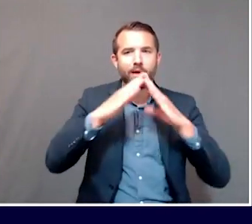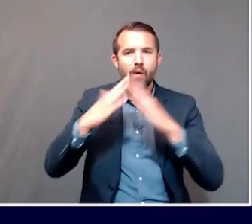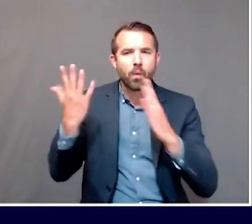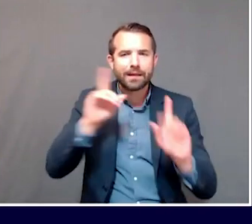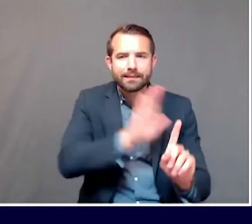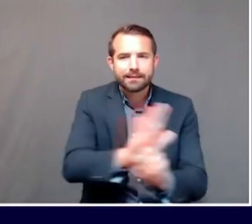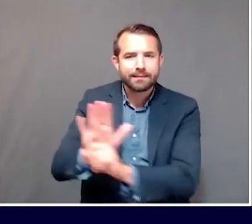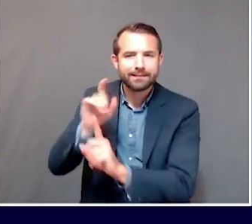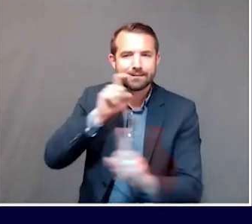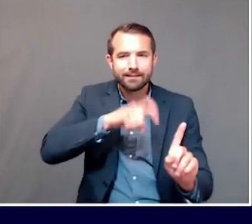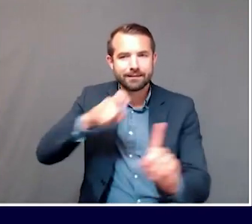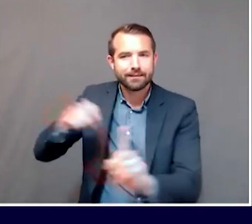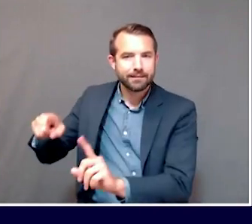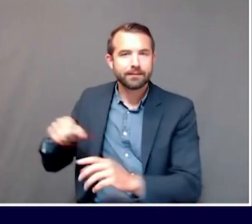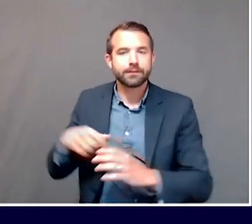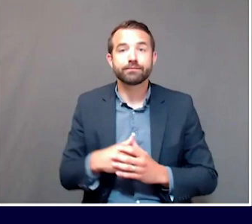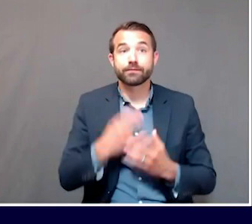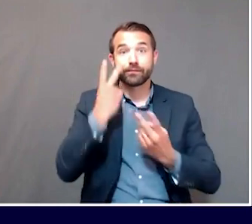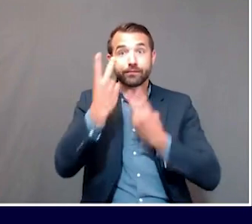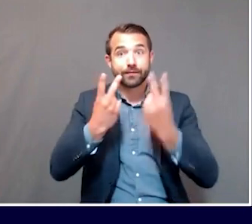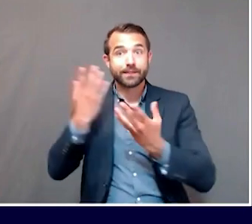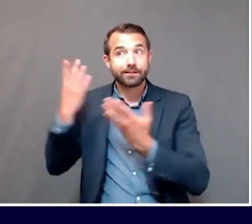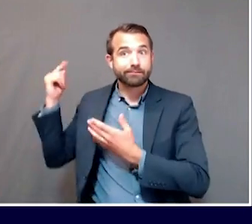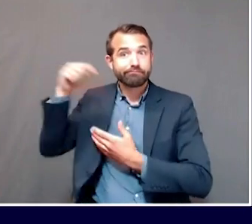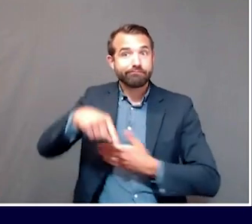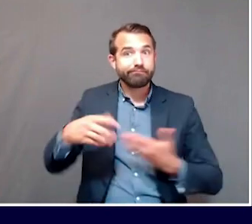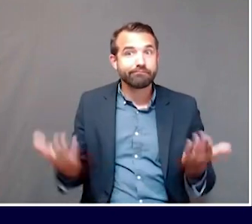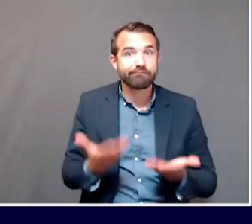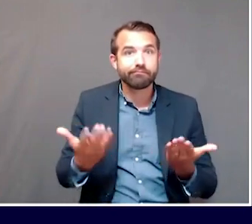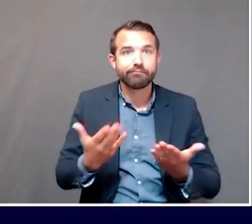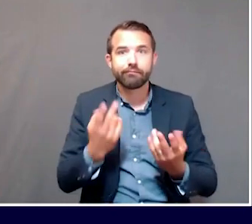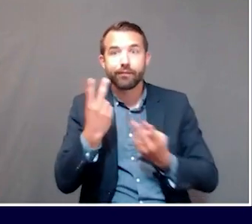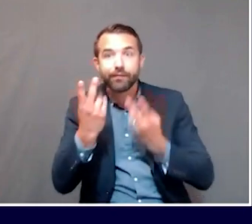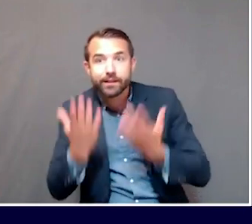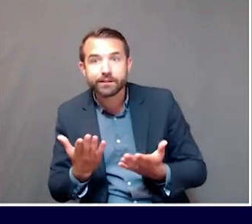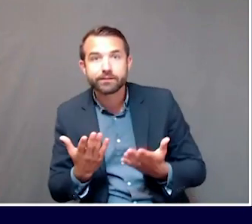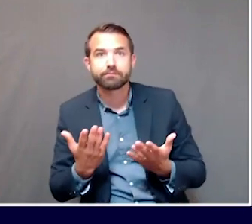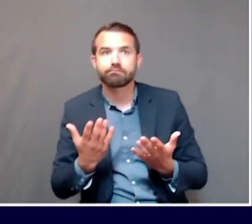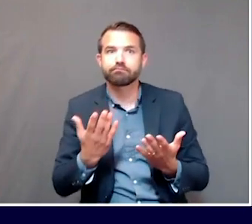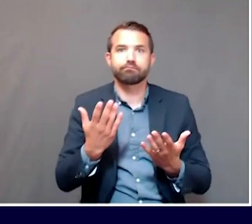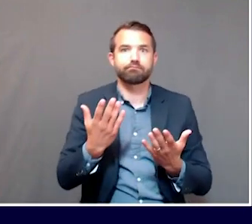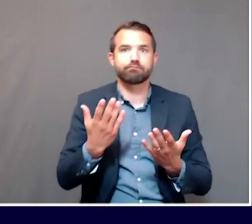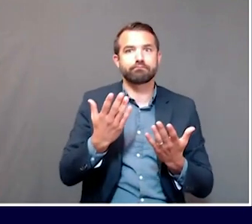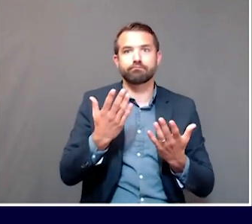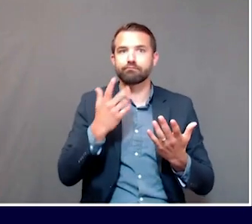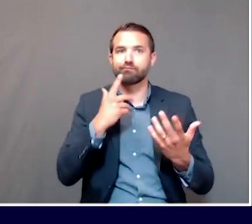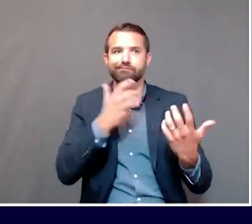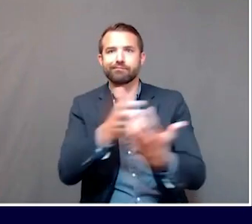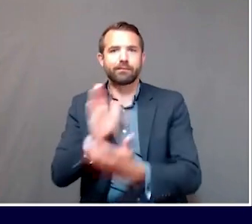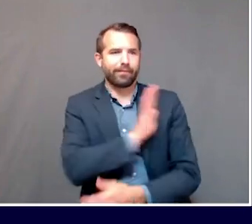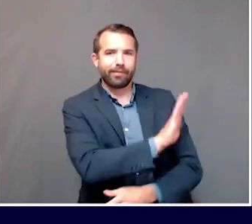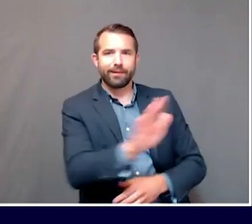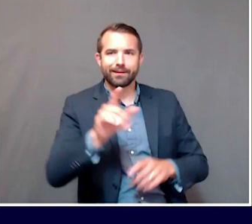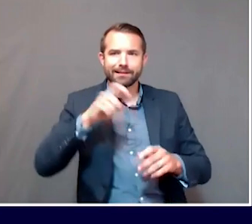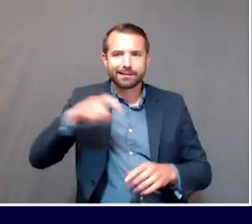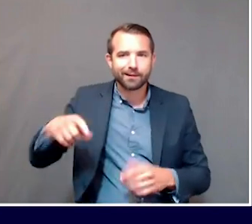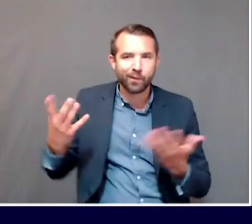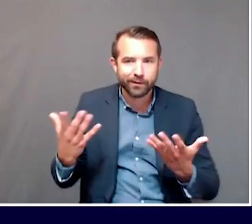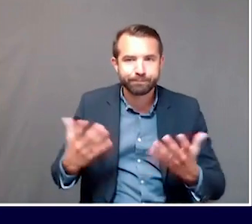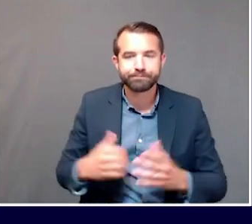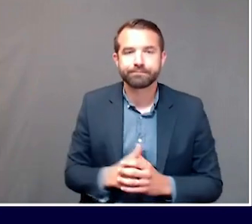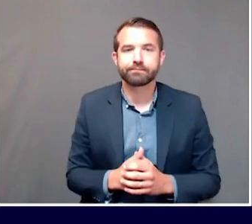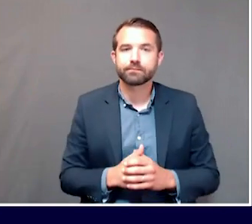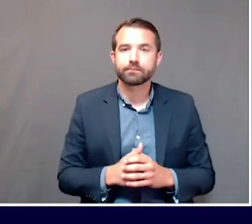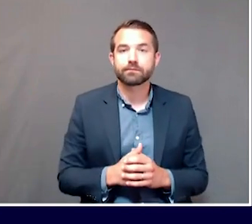with COVID-19 and their public health readiness. But each plan includes at least one of the following components: